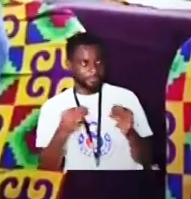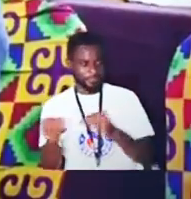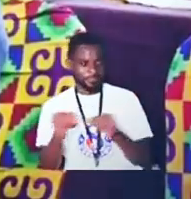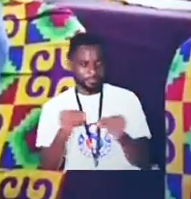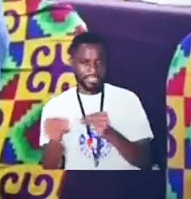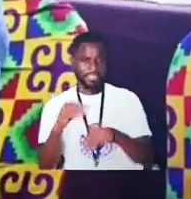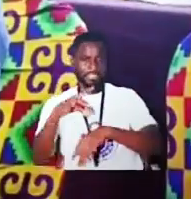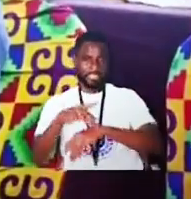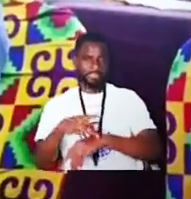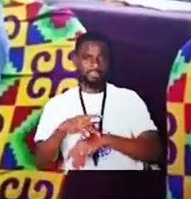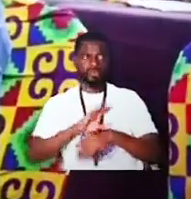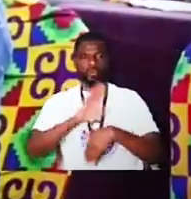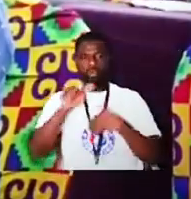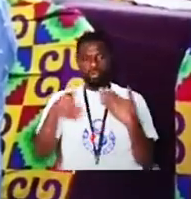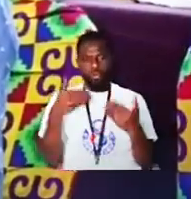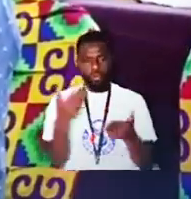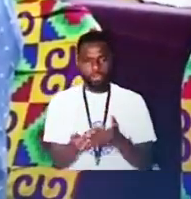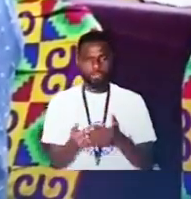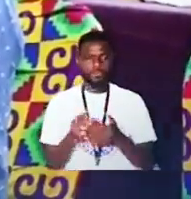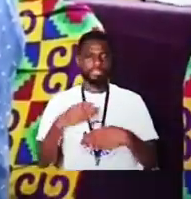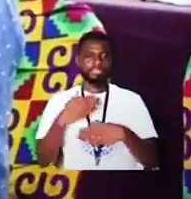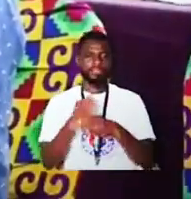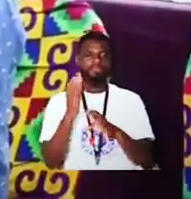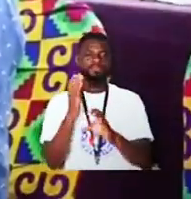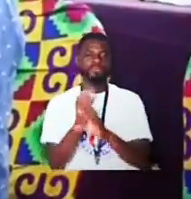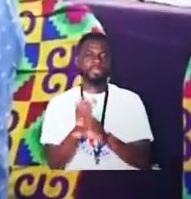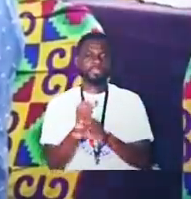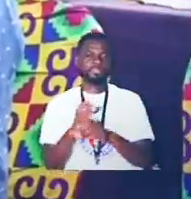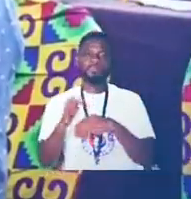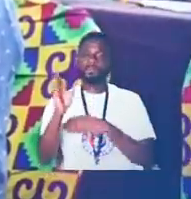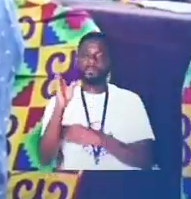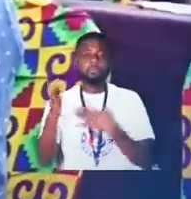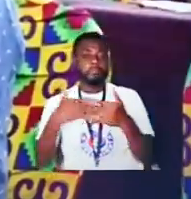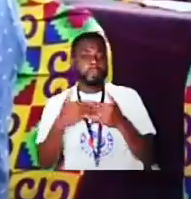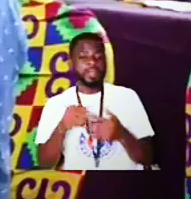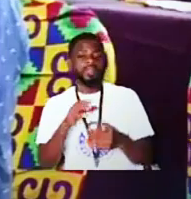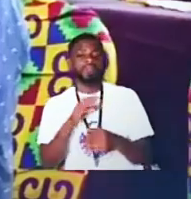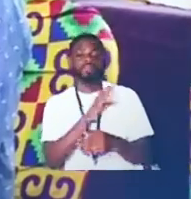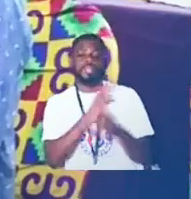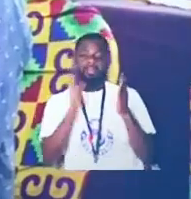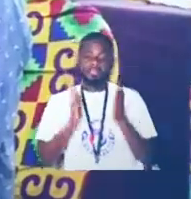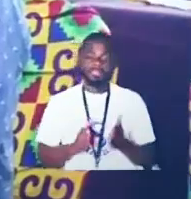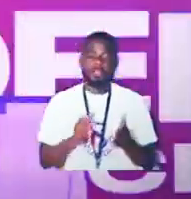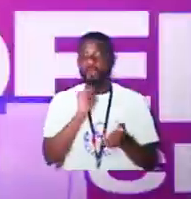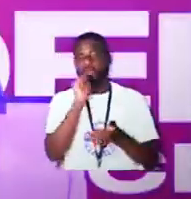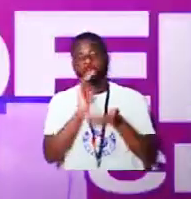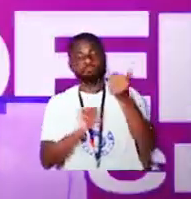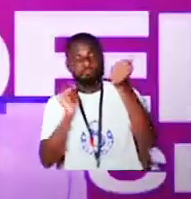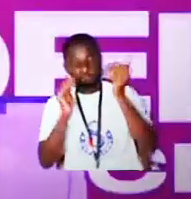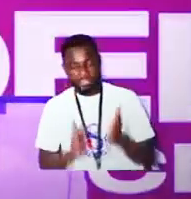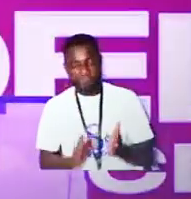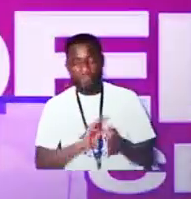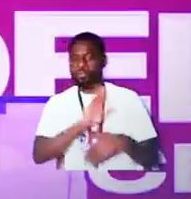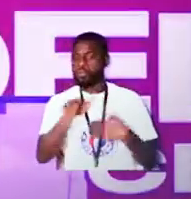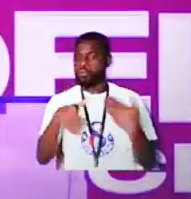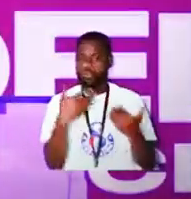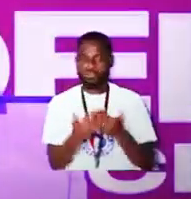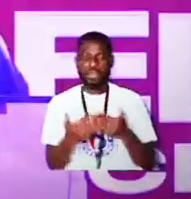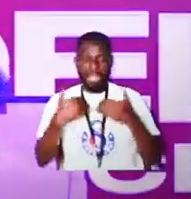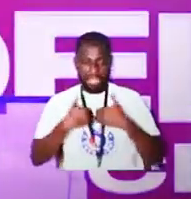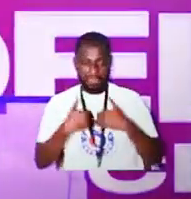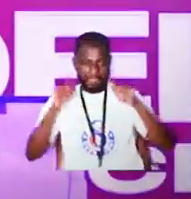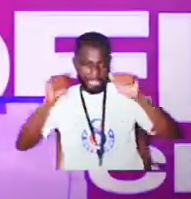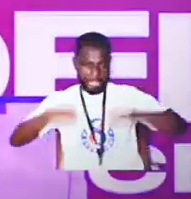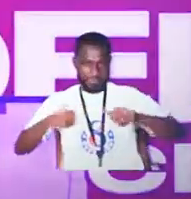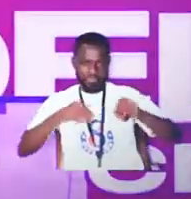us are creations of God, whether you are a Christian or unbeliever. And so all of us have the potential